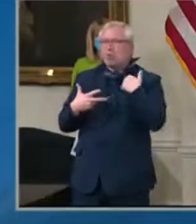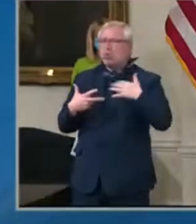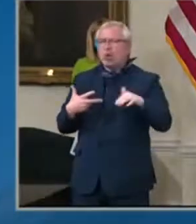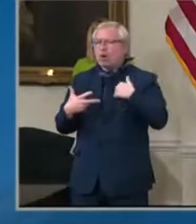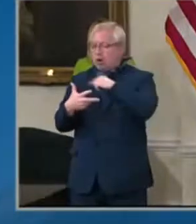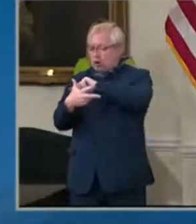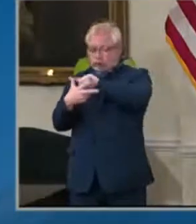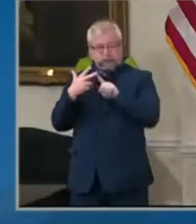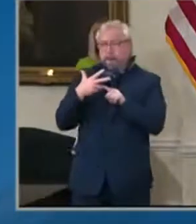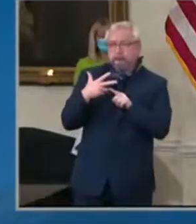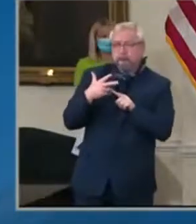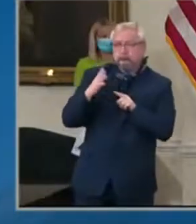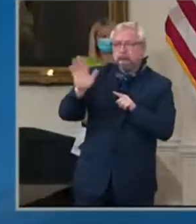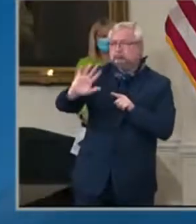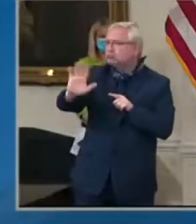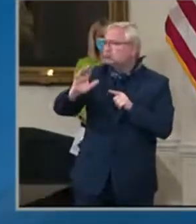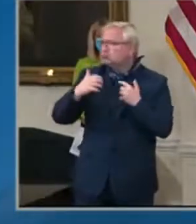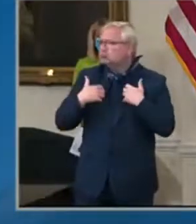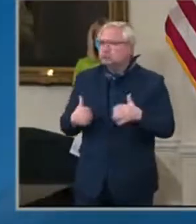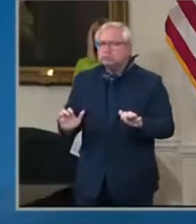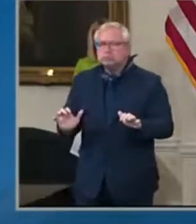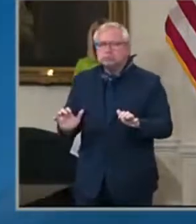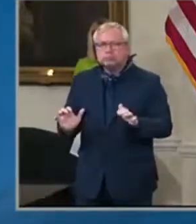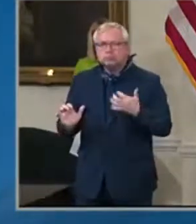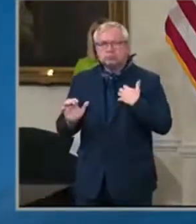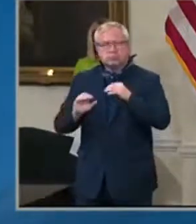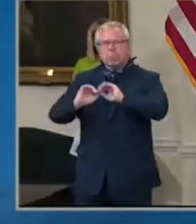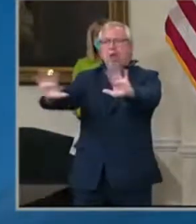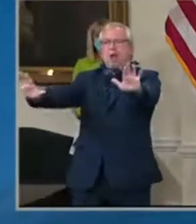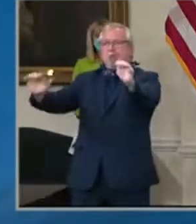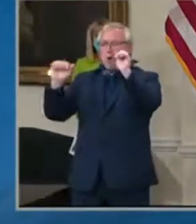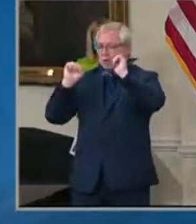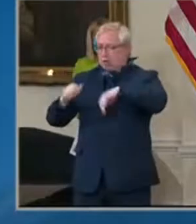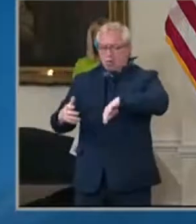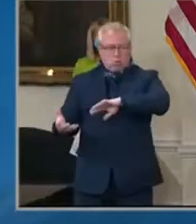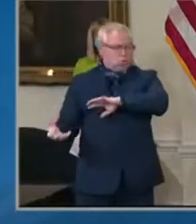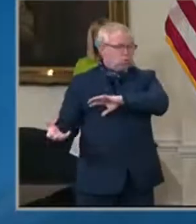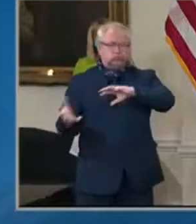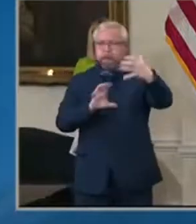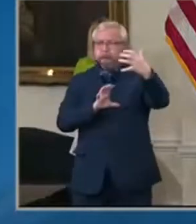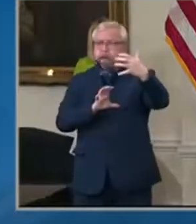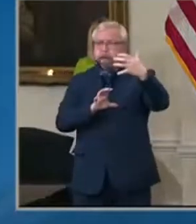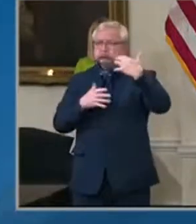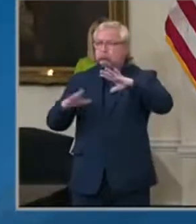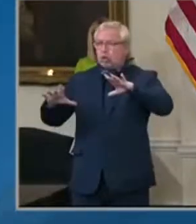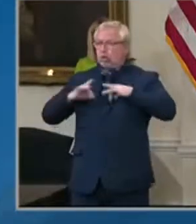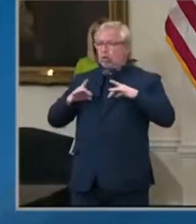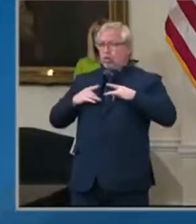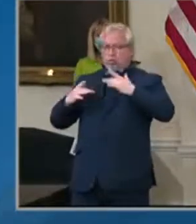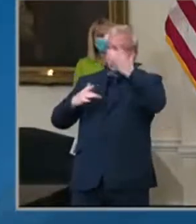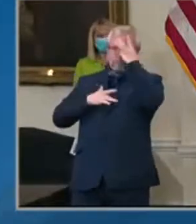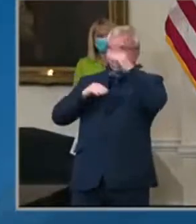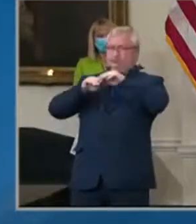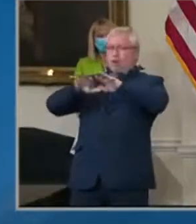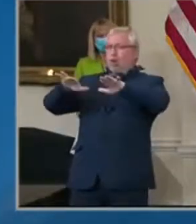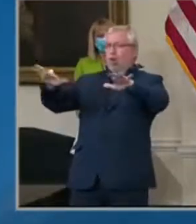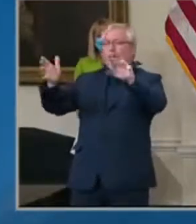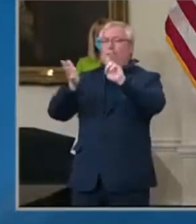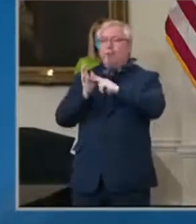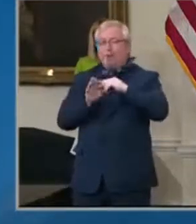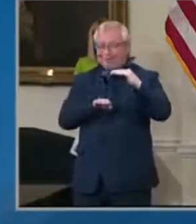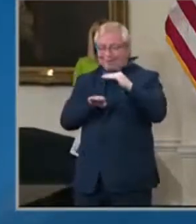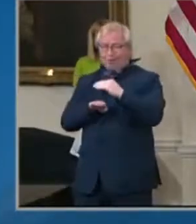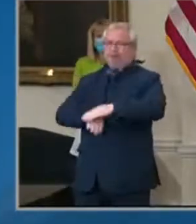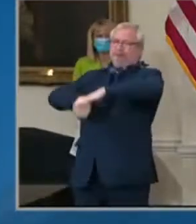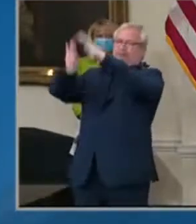and responsible way, it could cause a rebound of the virus, which could deepen the economic